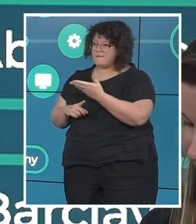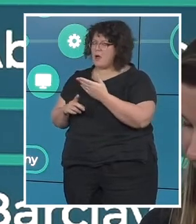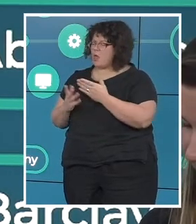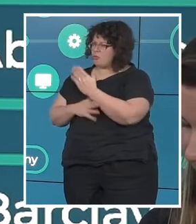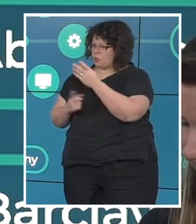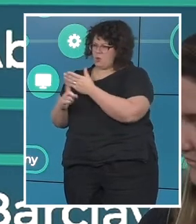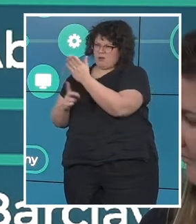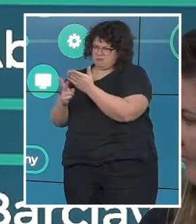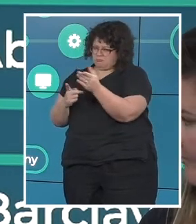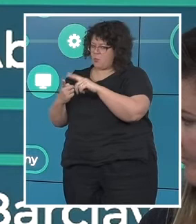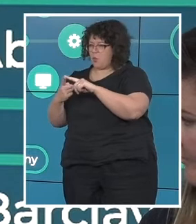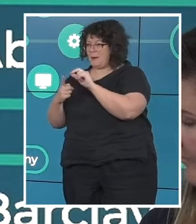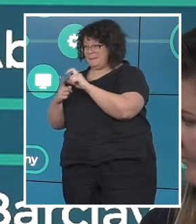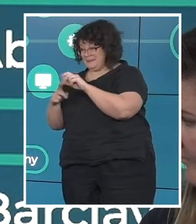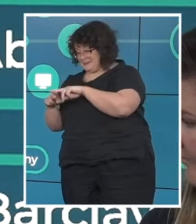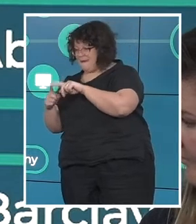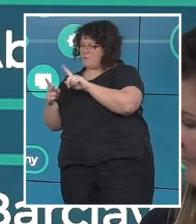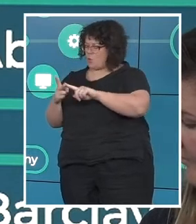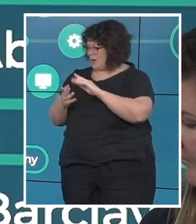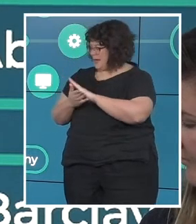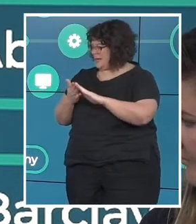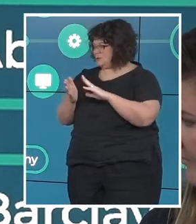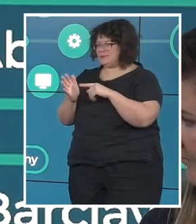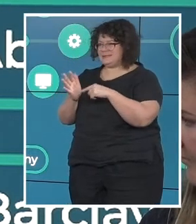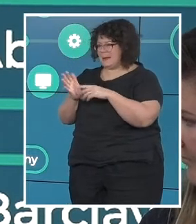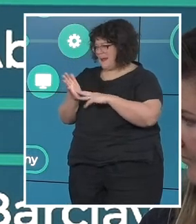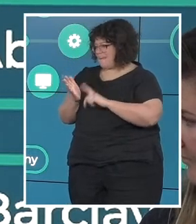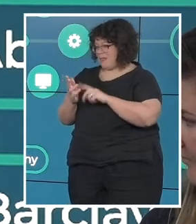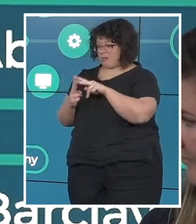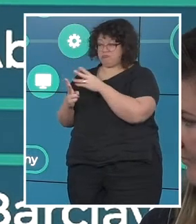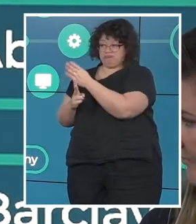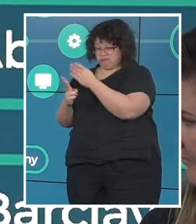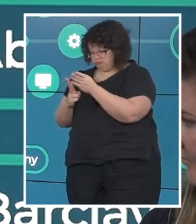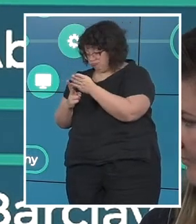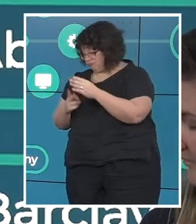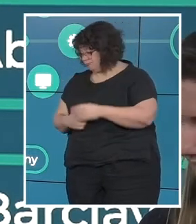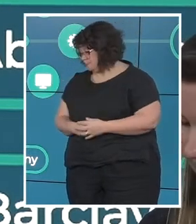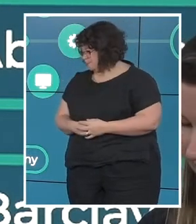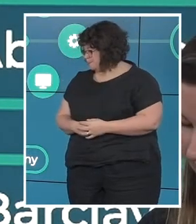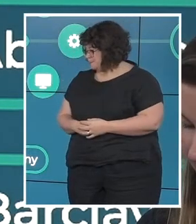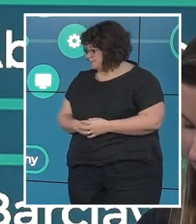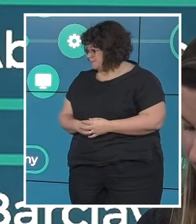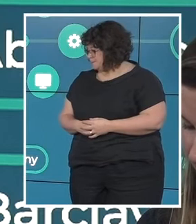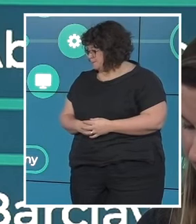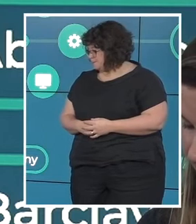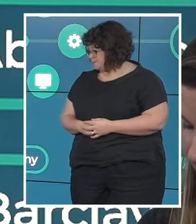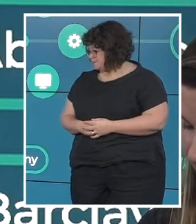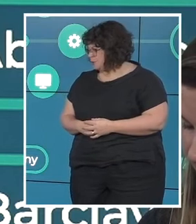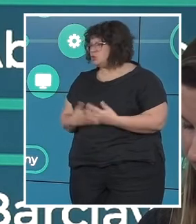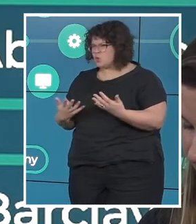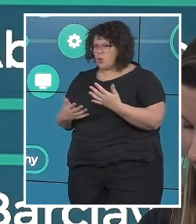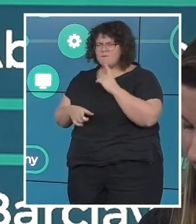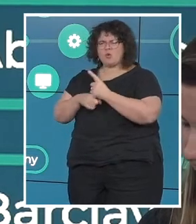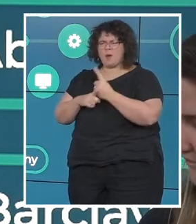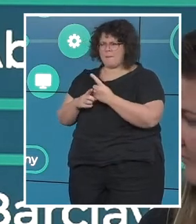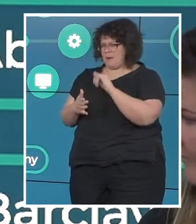documents that companies might want to share with interested parties, like annual reports or product guides or user